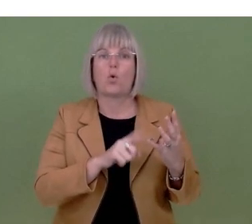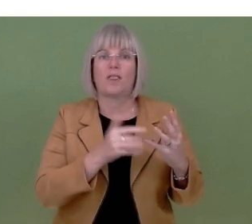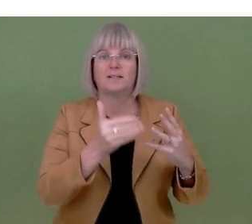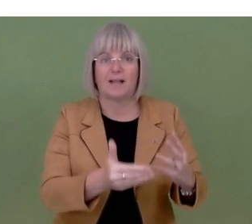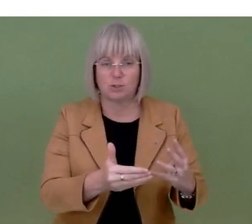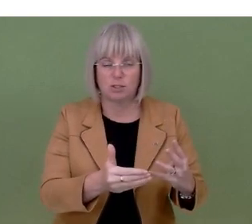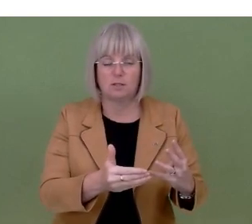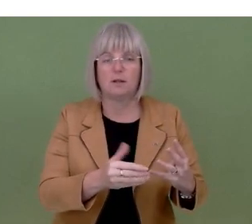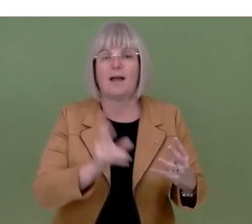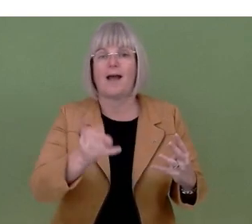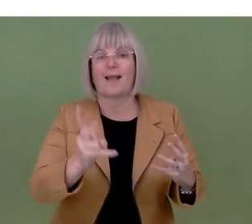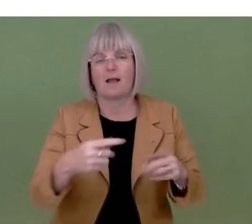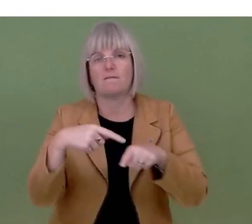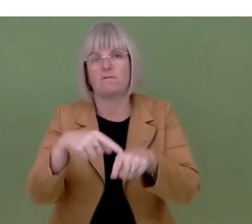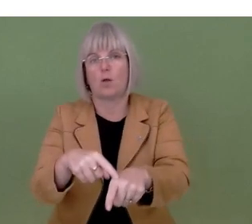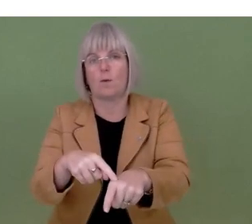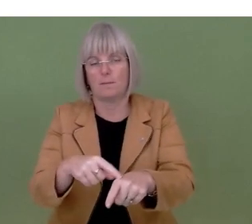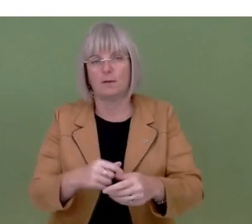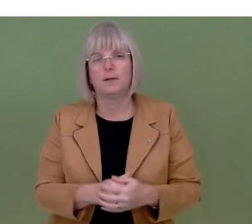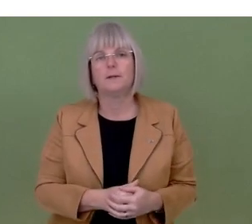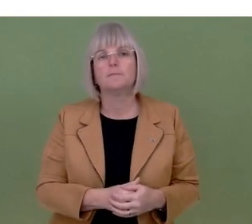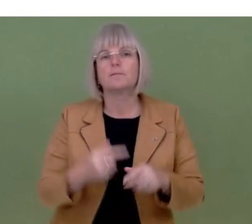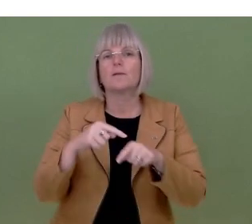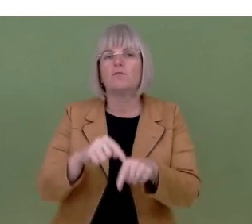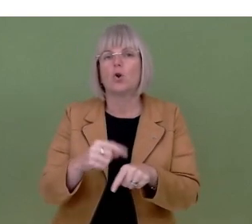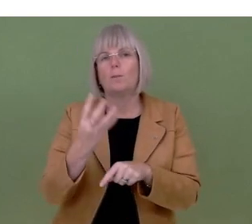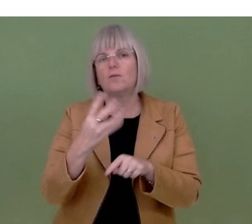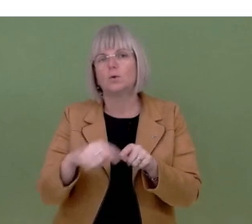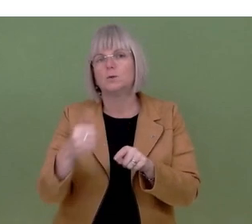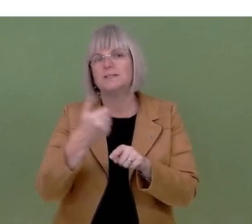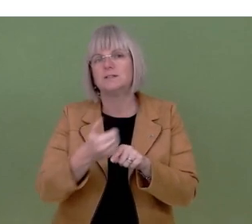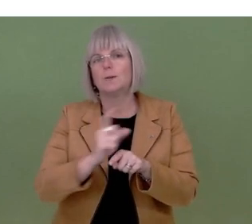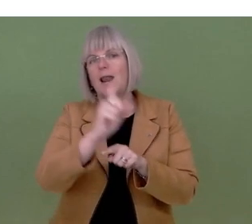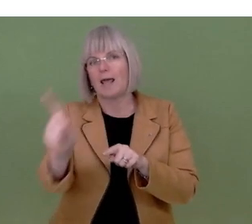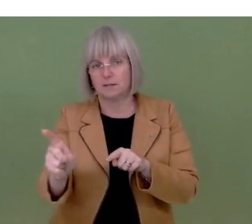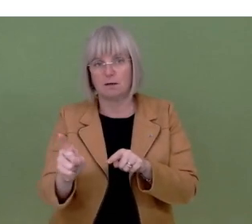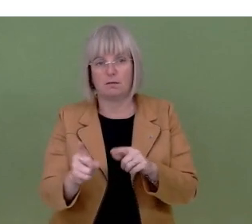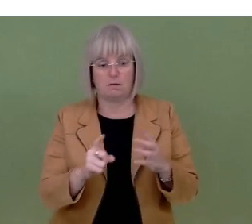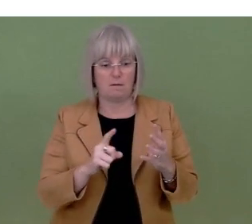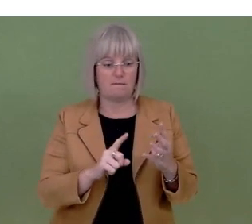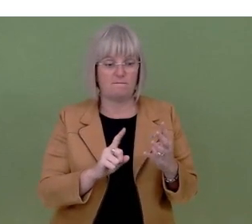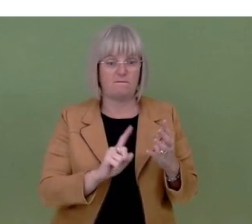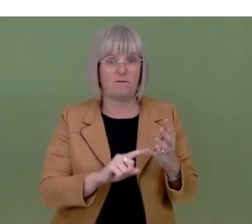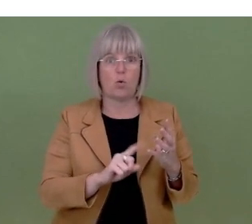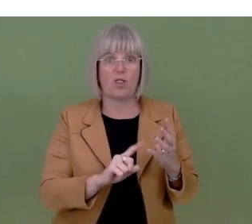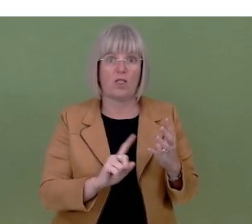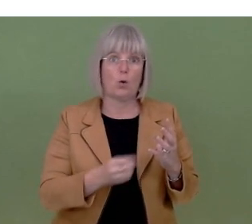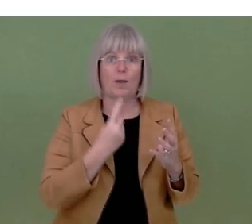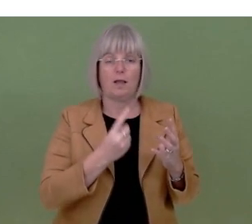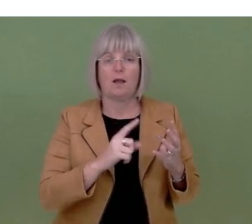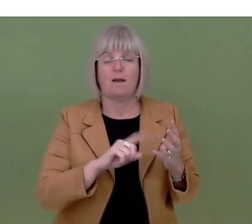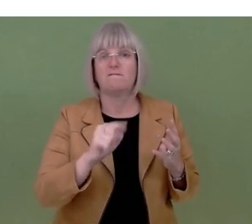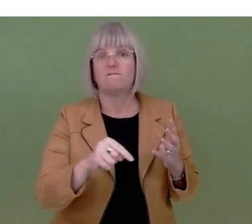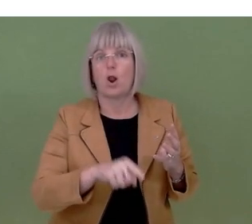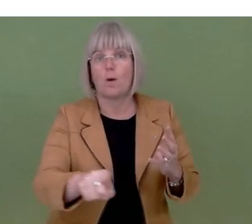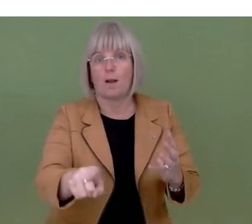were maintained at follow-up, which was 4 to 6 weeks later. And there was clinically and statistically significant improvements on measures of